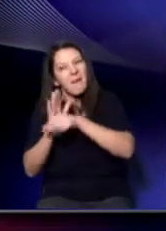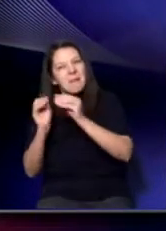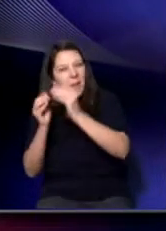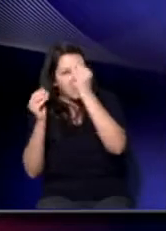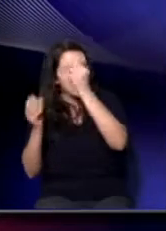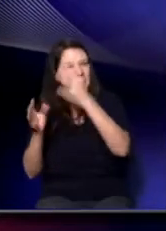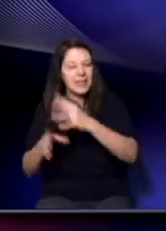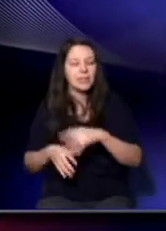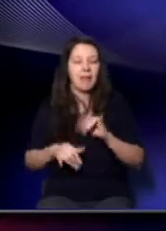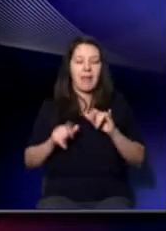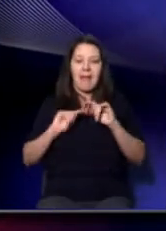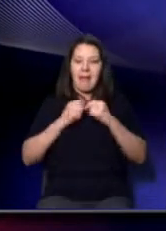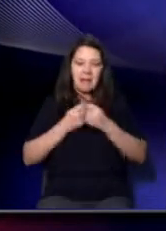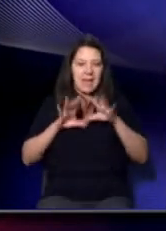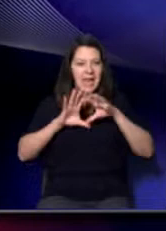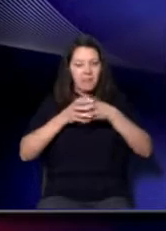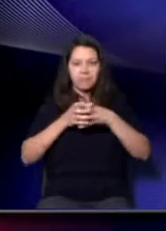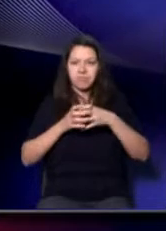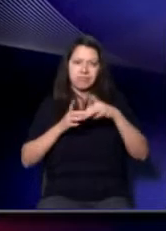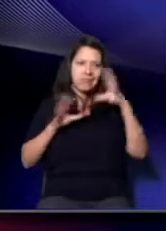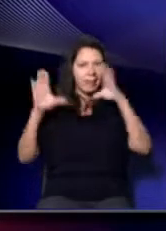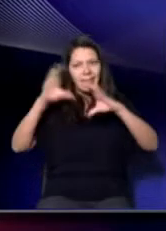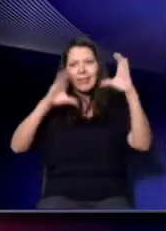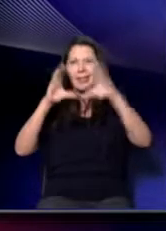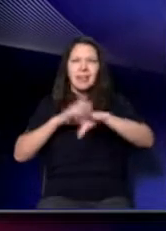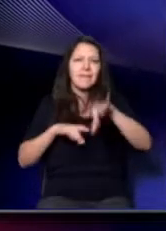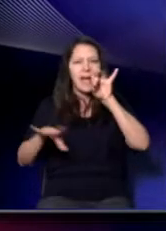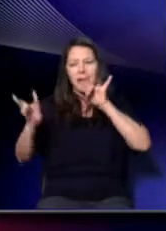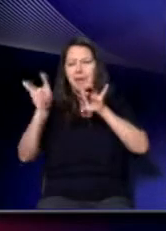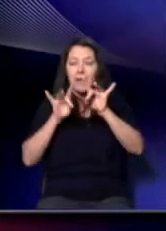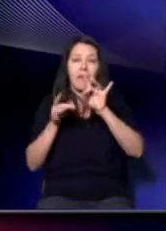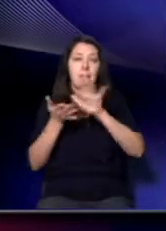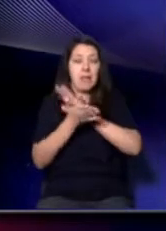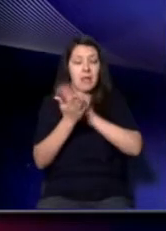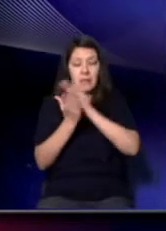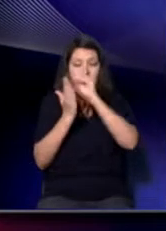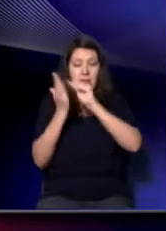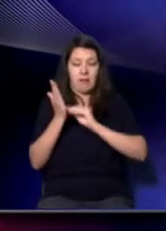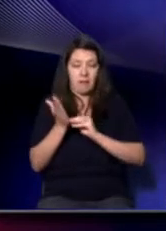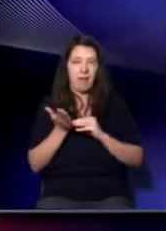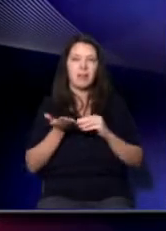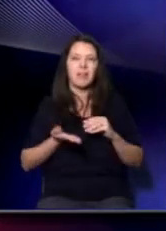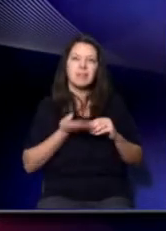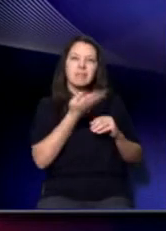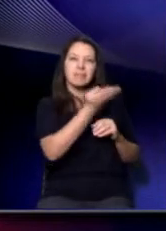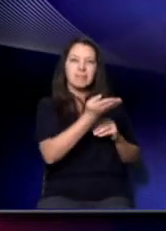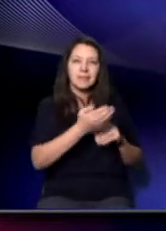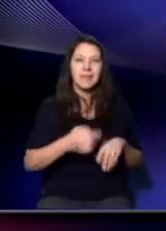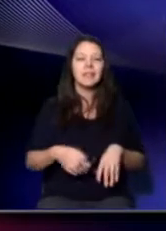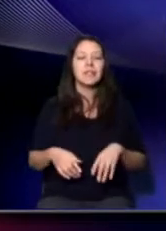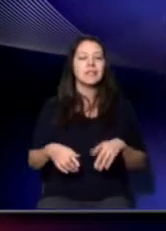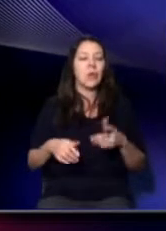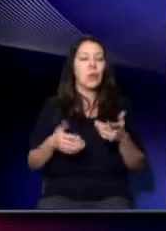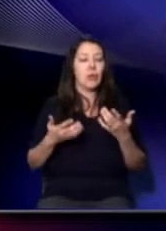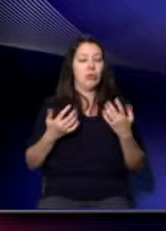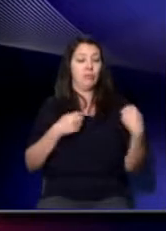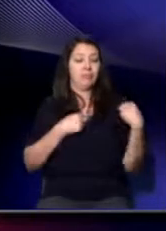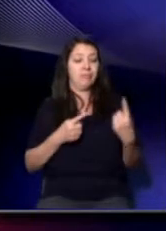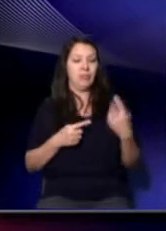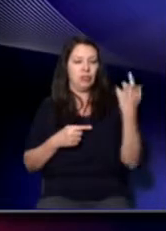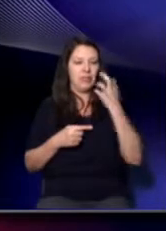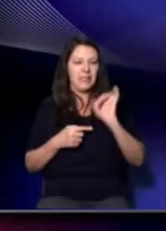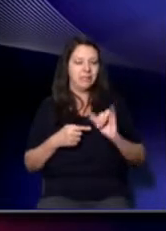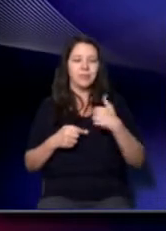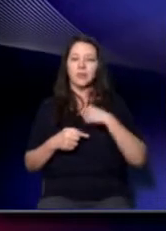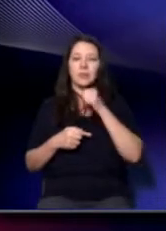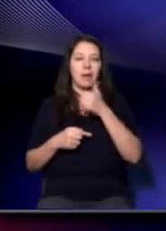team scrambled around, pulling out papers, Obviously, we don't have good data collection here. That's a